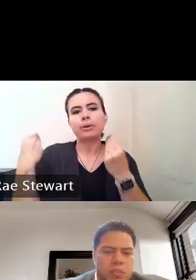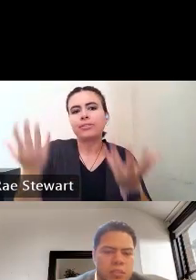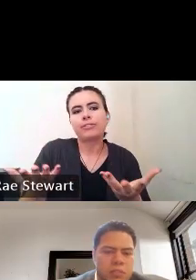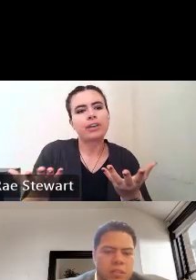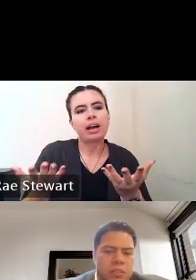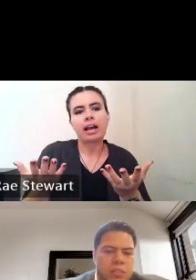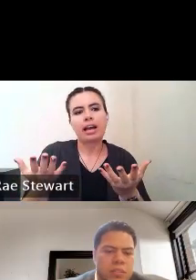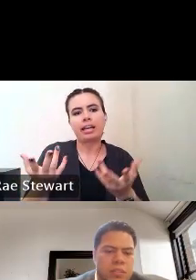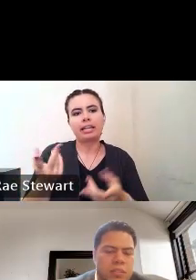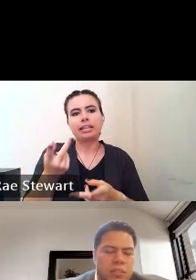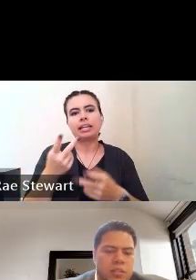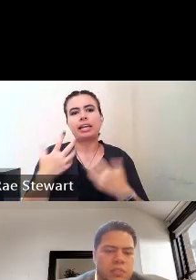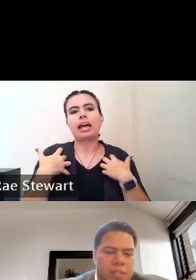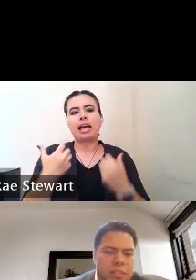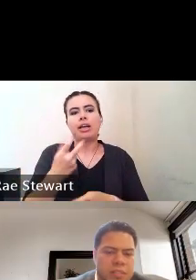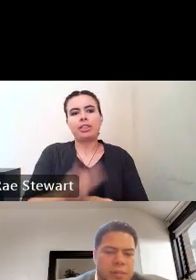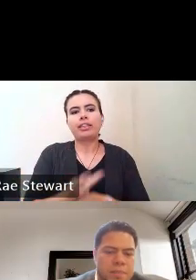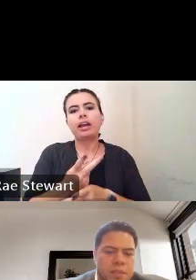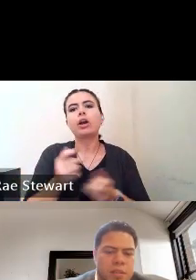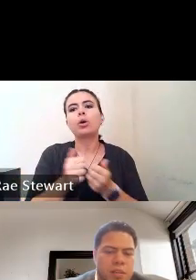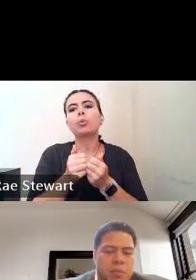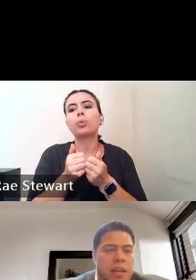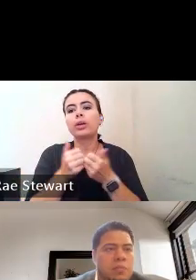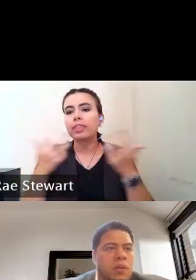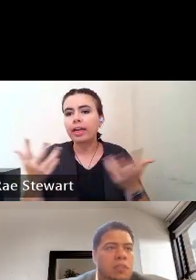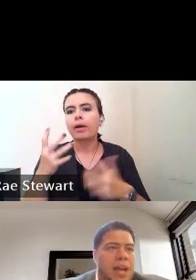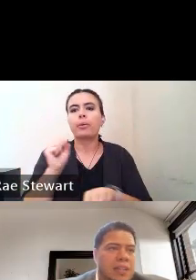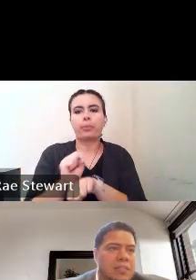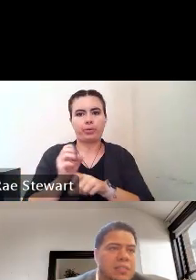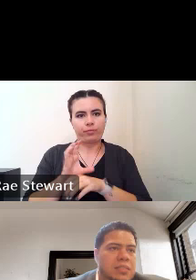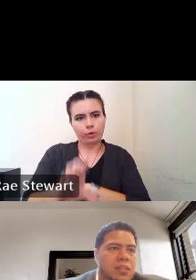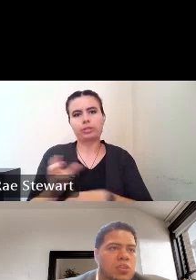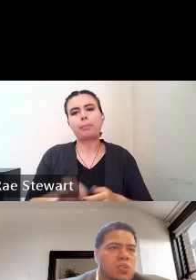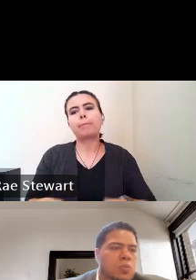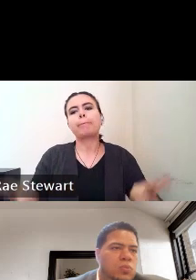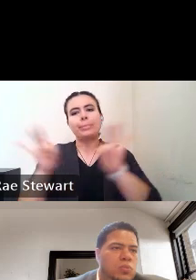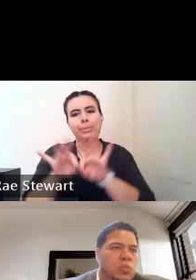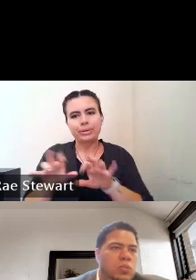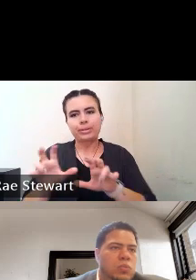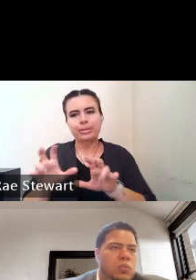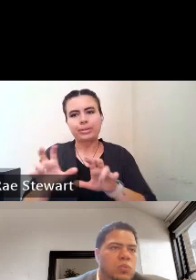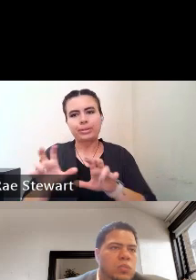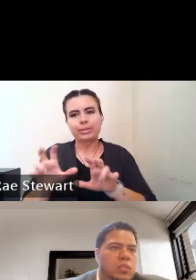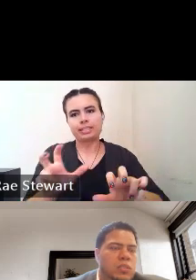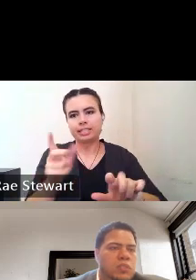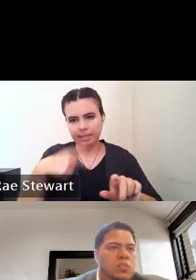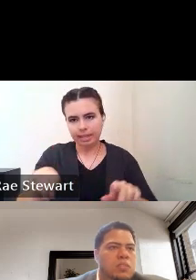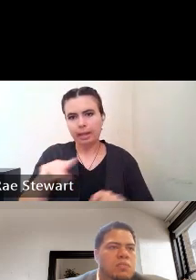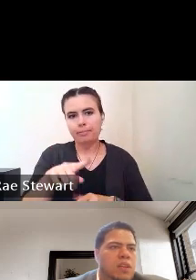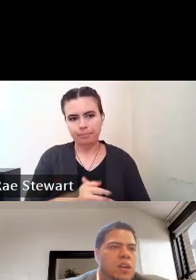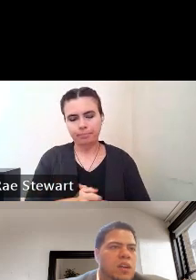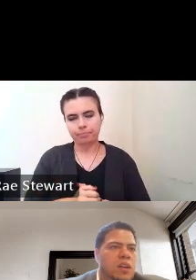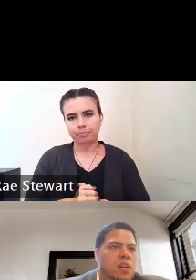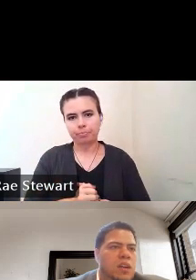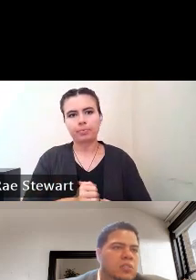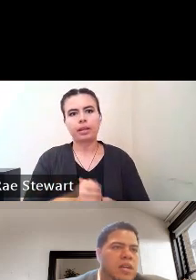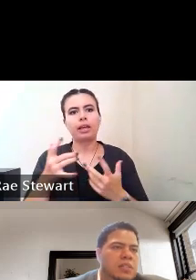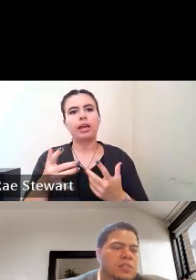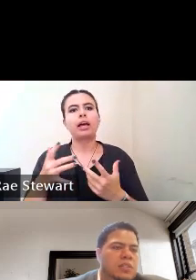important to invest in them. Behavioral health access, a huge initiative, and you see